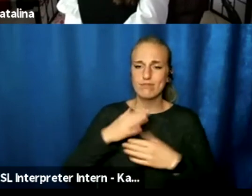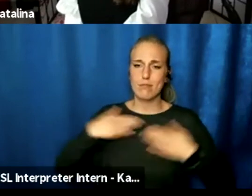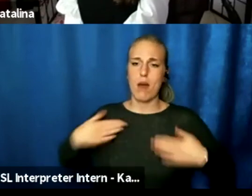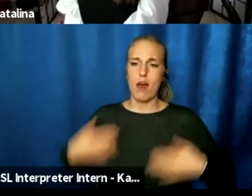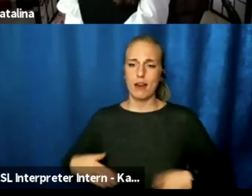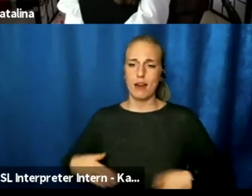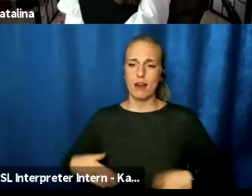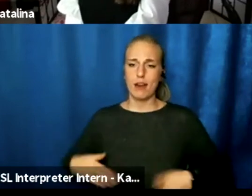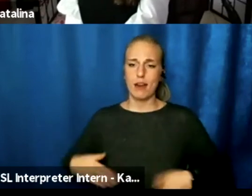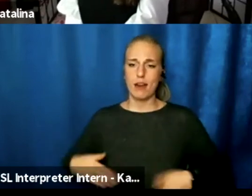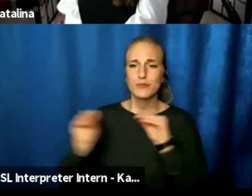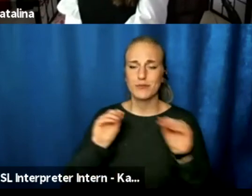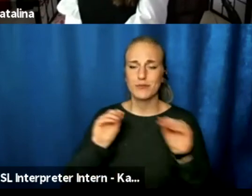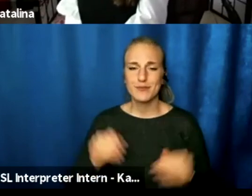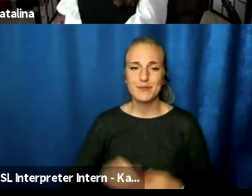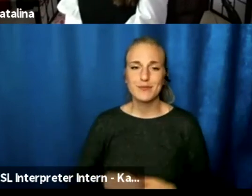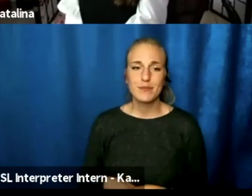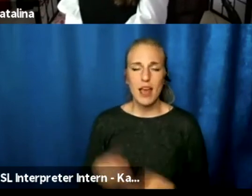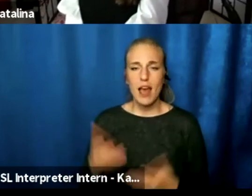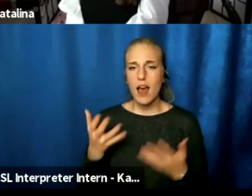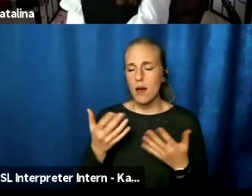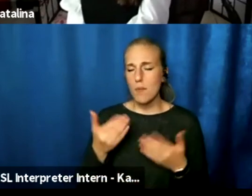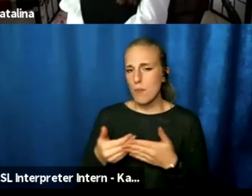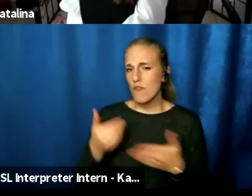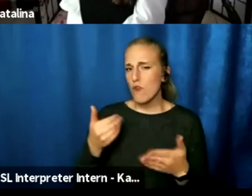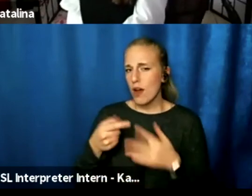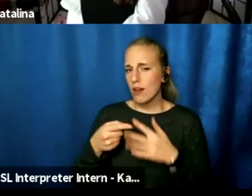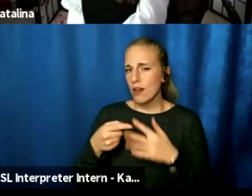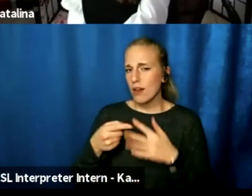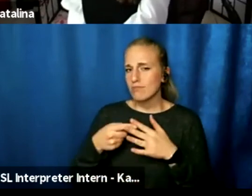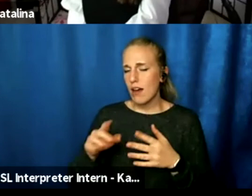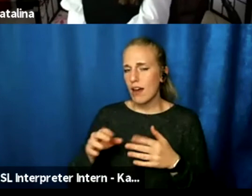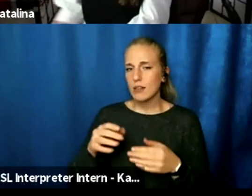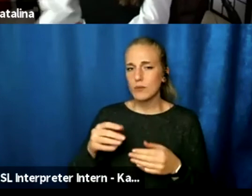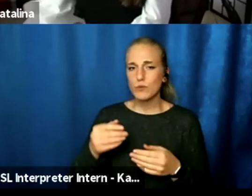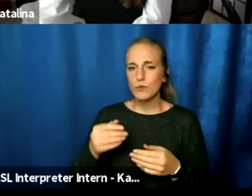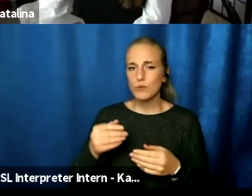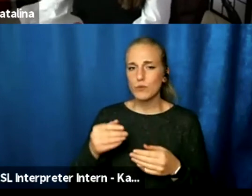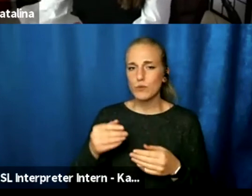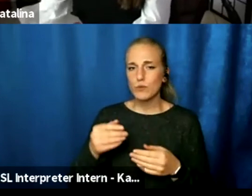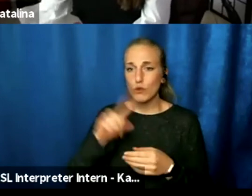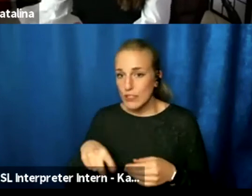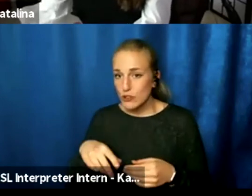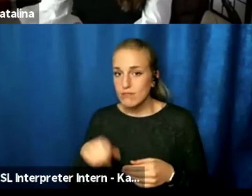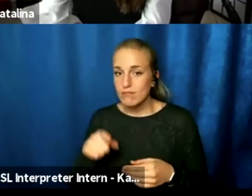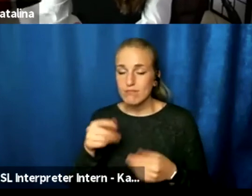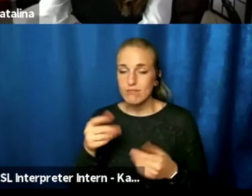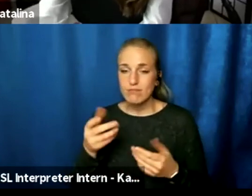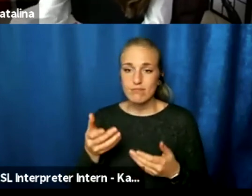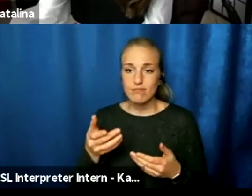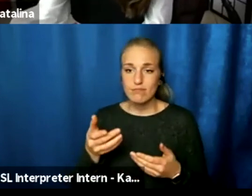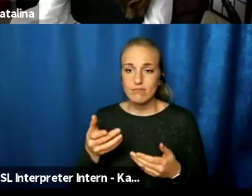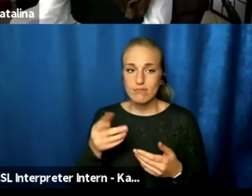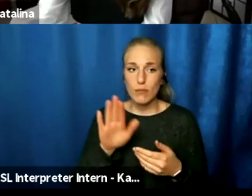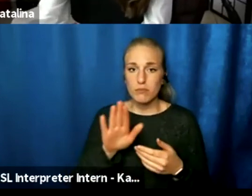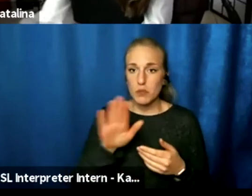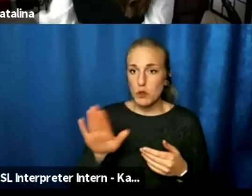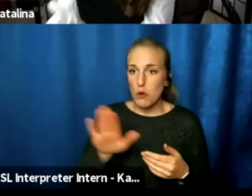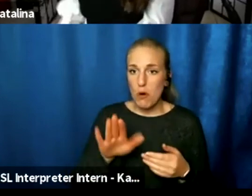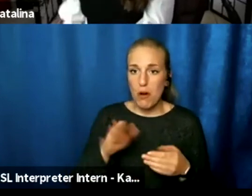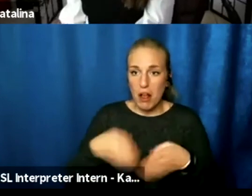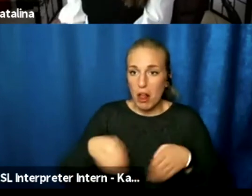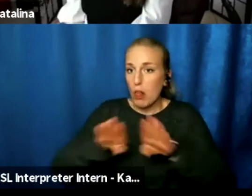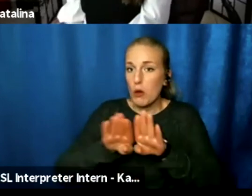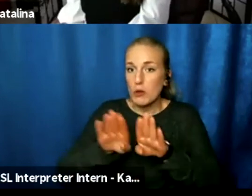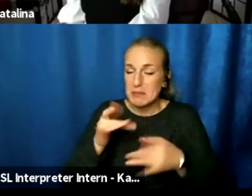I want to ask this question before I do this song. Is there a closing that you do? Because I hit this song and I usually get